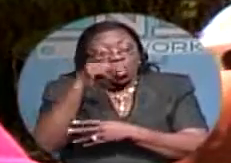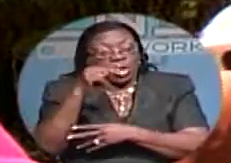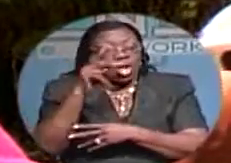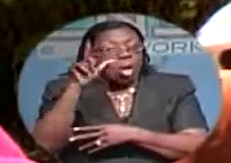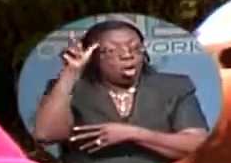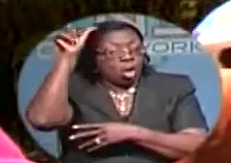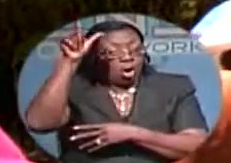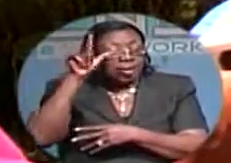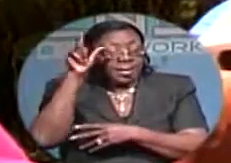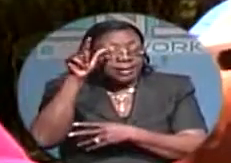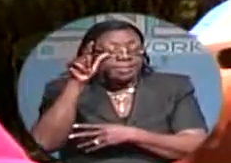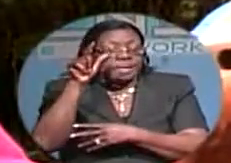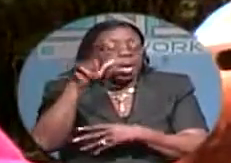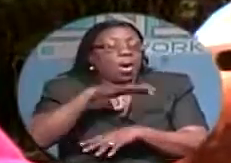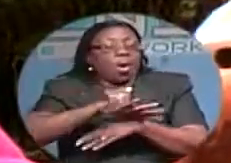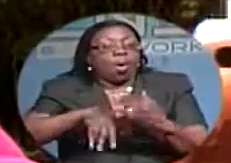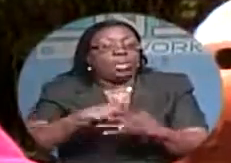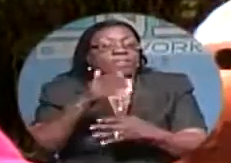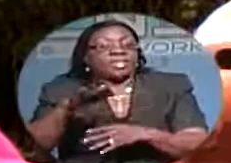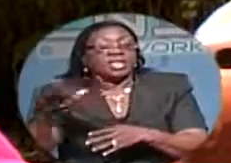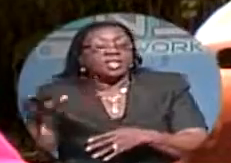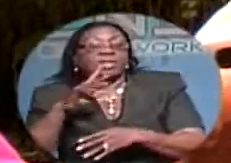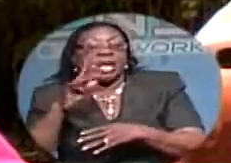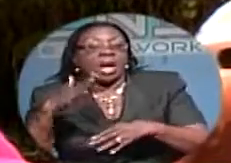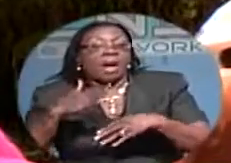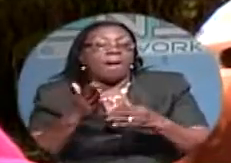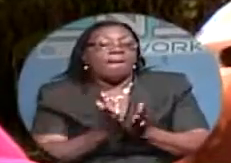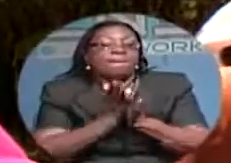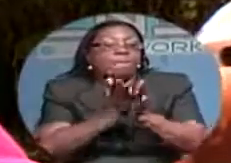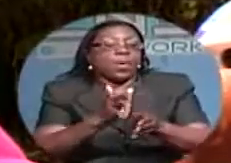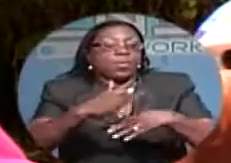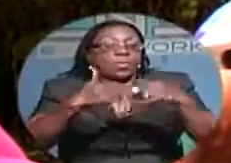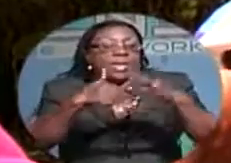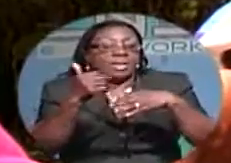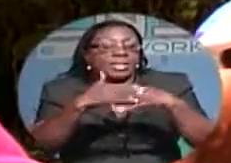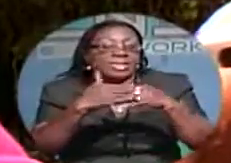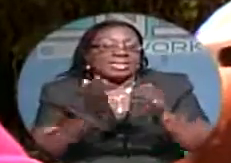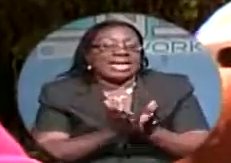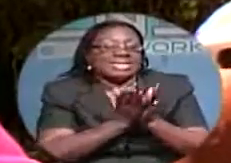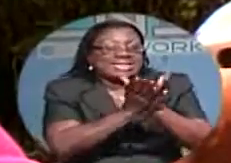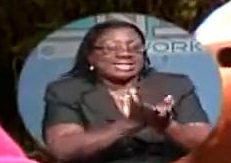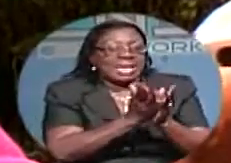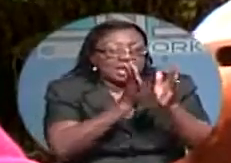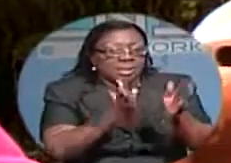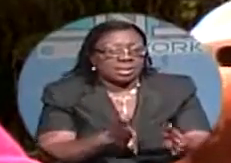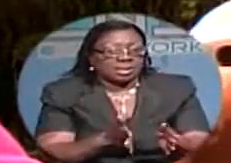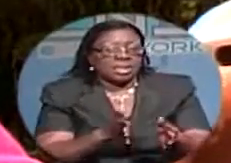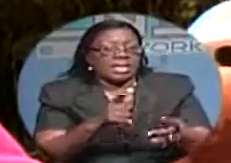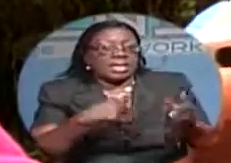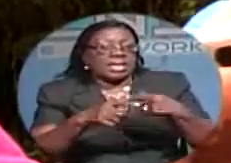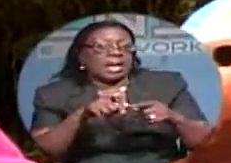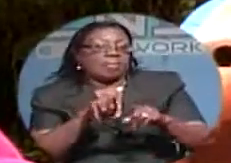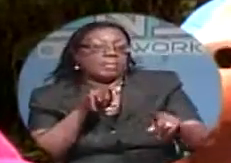you know, his children are boat builders, they're sailors, they're skippers. So he comes from a family.